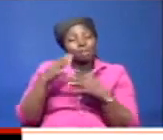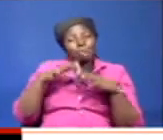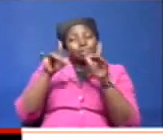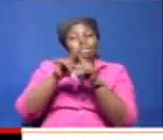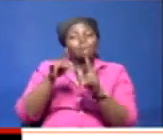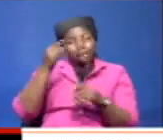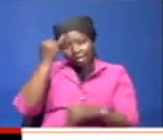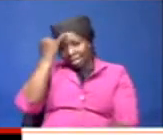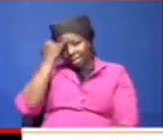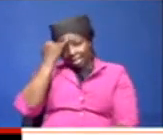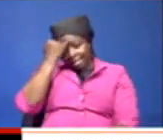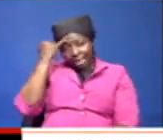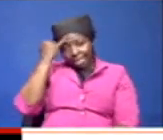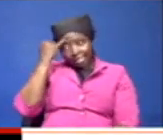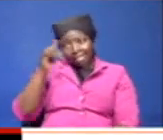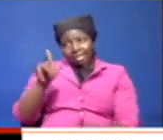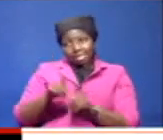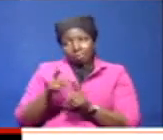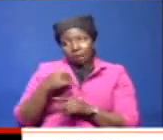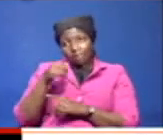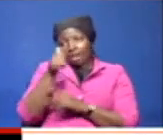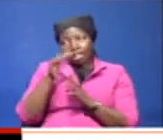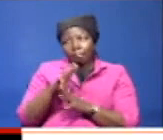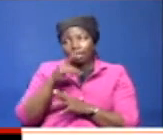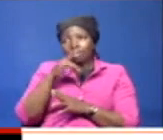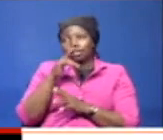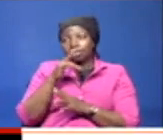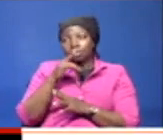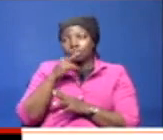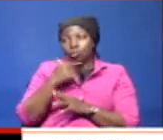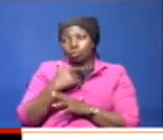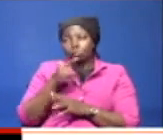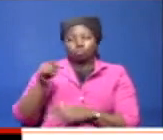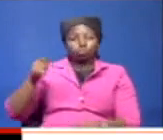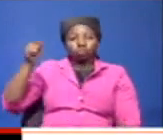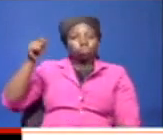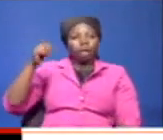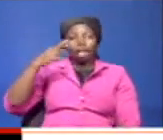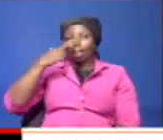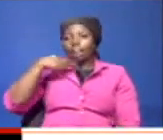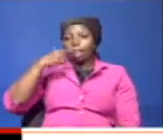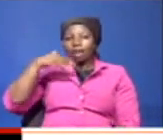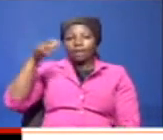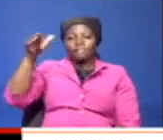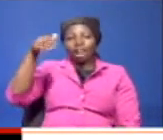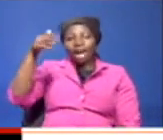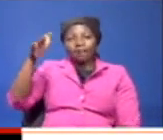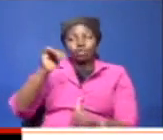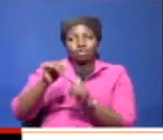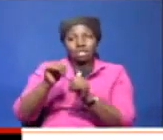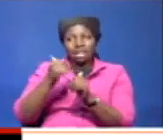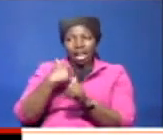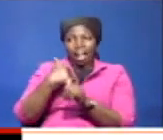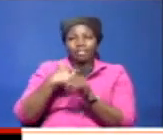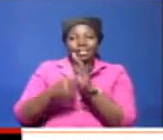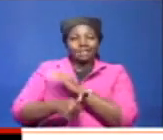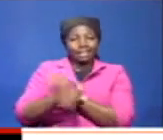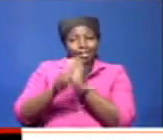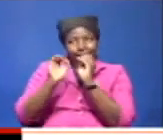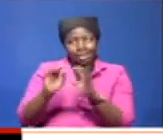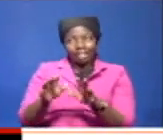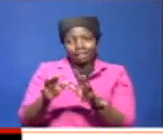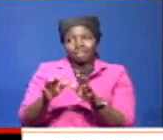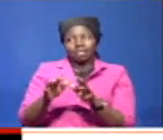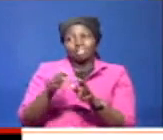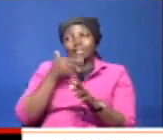there's a marshal who held up a red flag when there was no red flag. So marshals make mistakes. Let's use it as a training and do better next